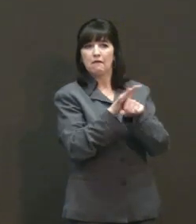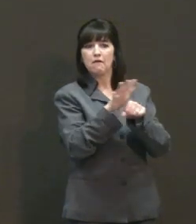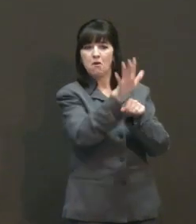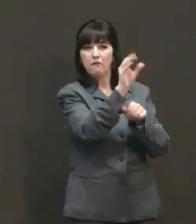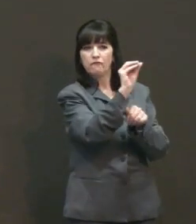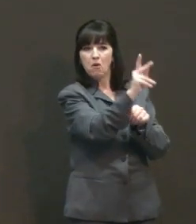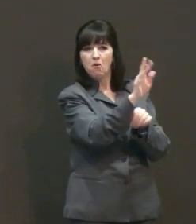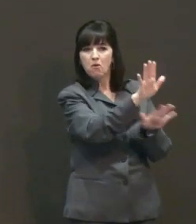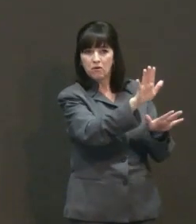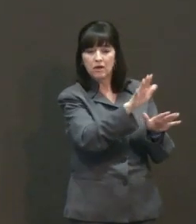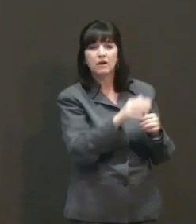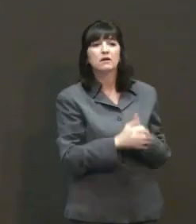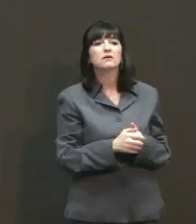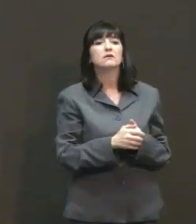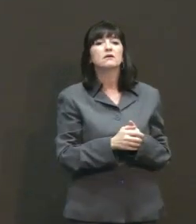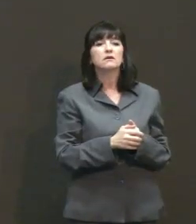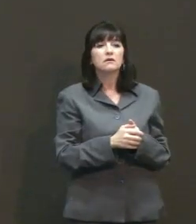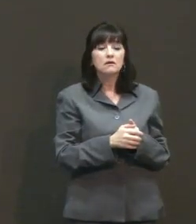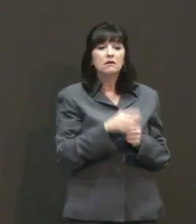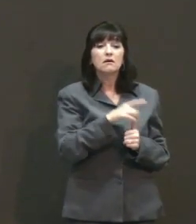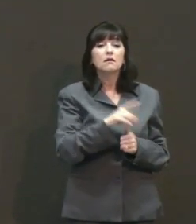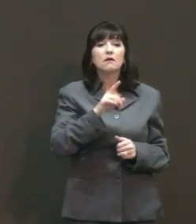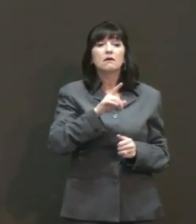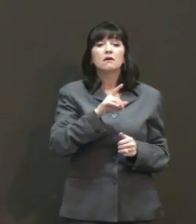a Navy admiral who's